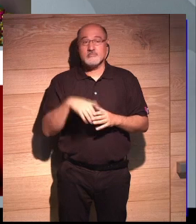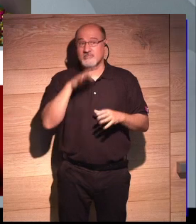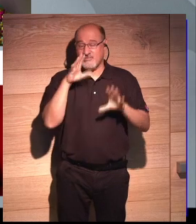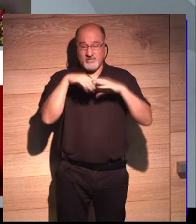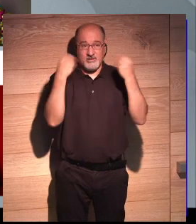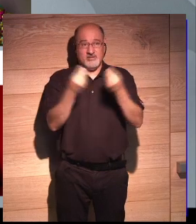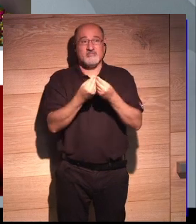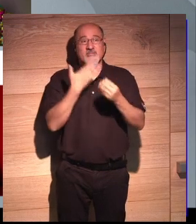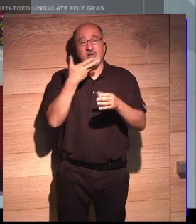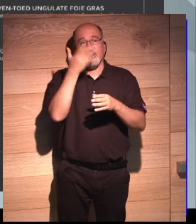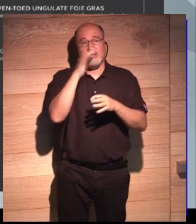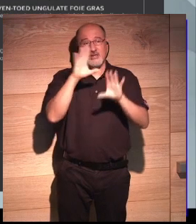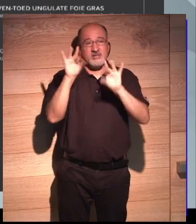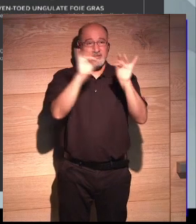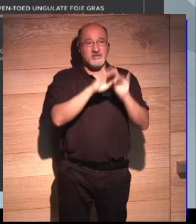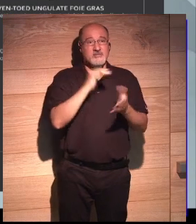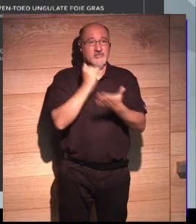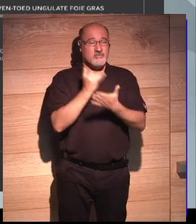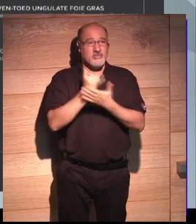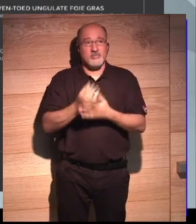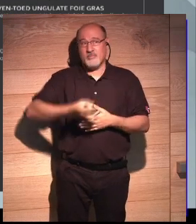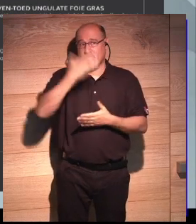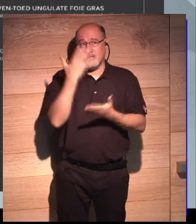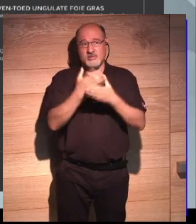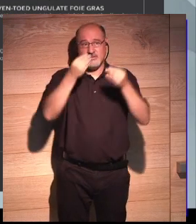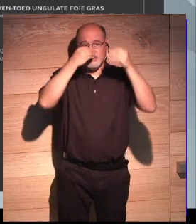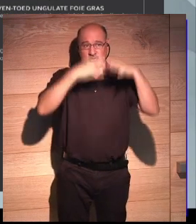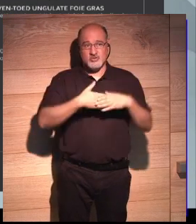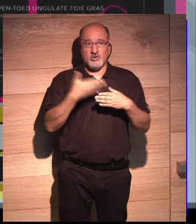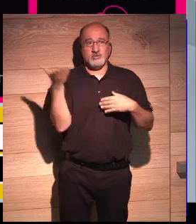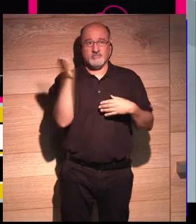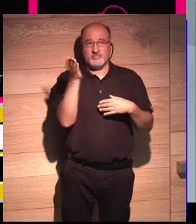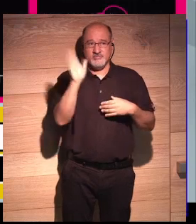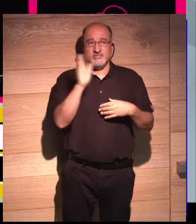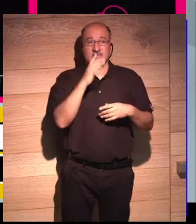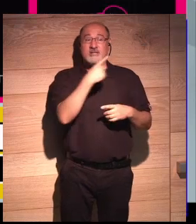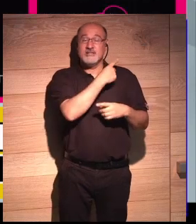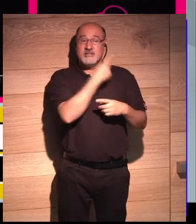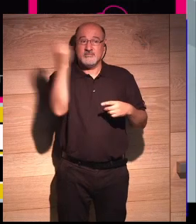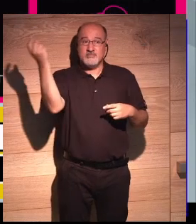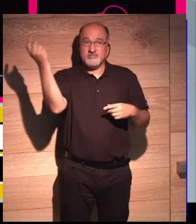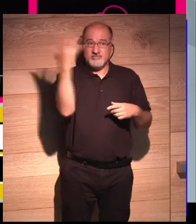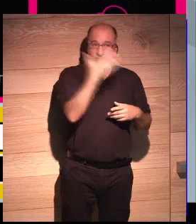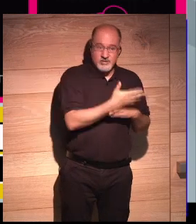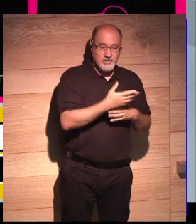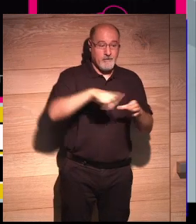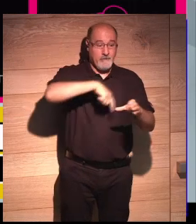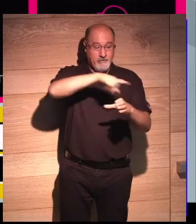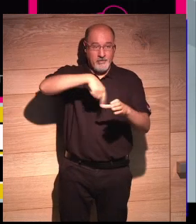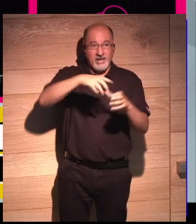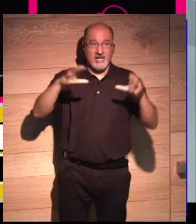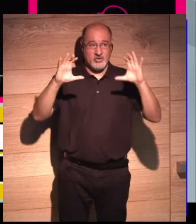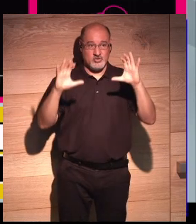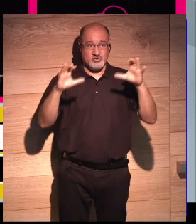the kind of taster storyboard. And we created all these different dishes with the idea that each